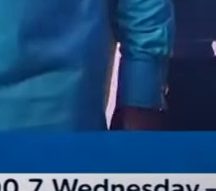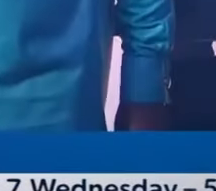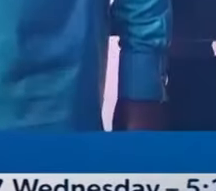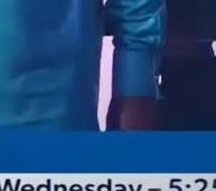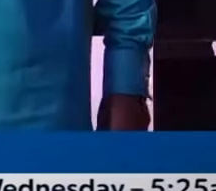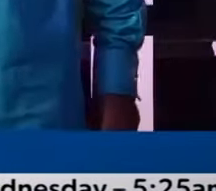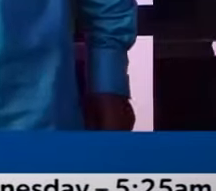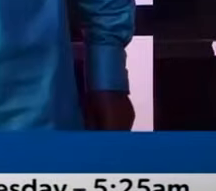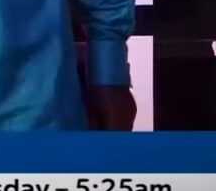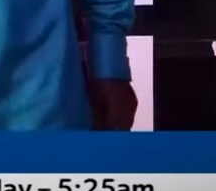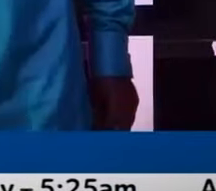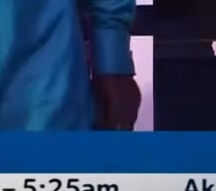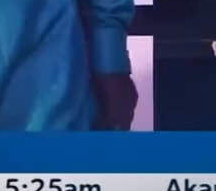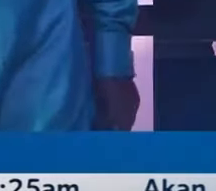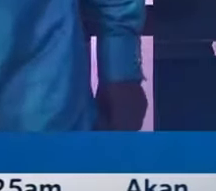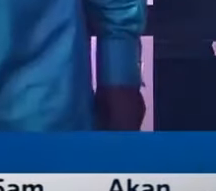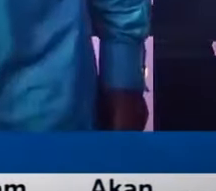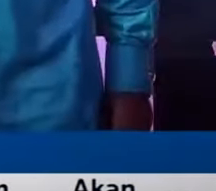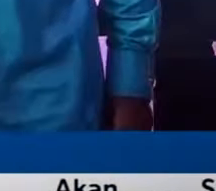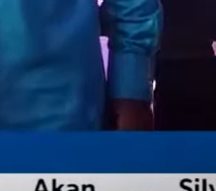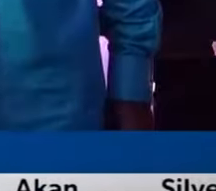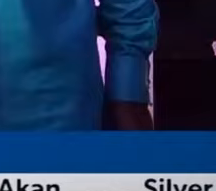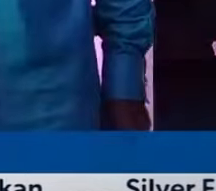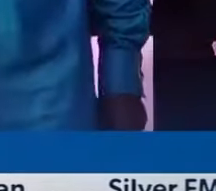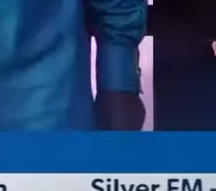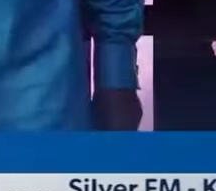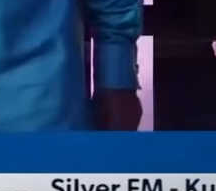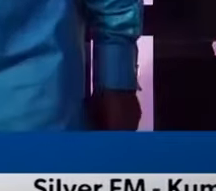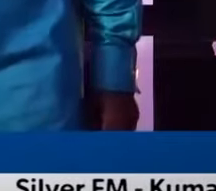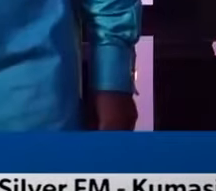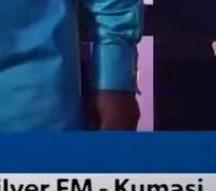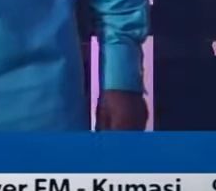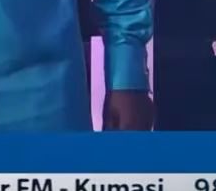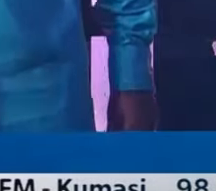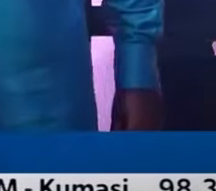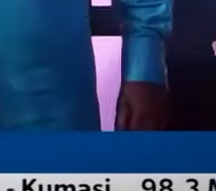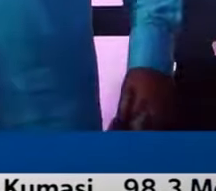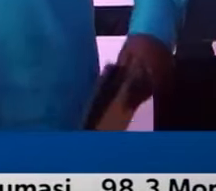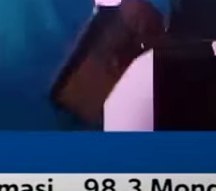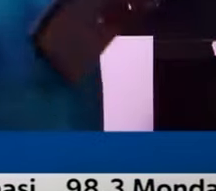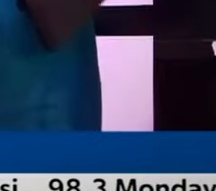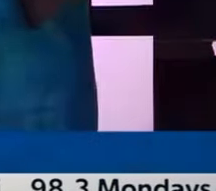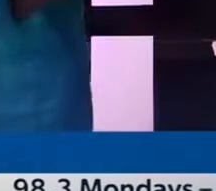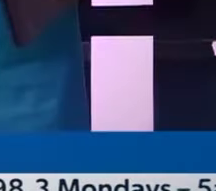But the rock that struck the statue. Now, Obutane born. Became a huge